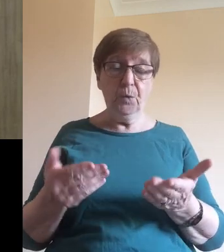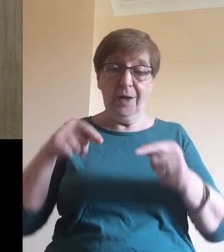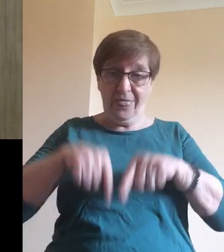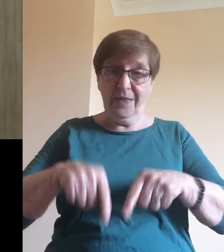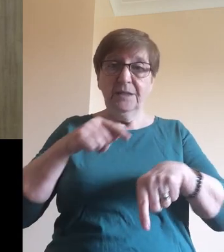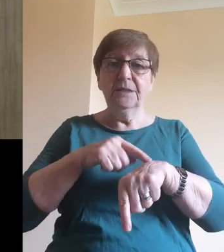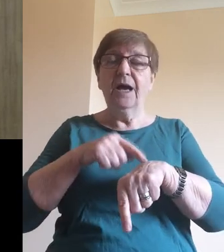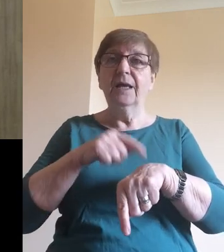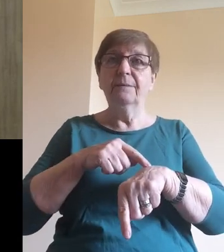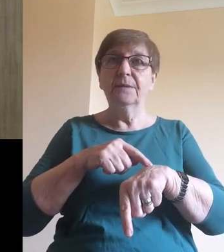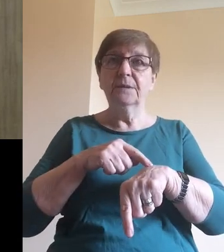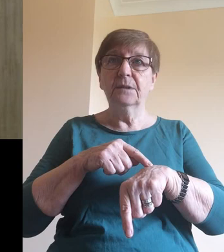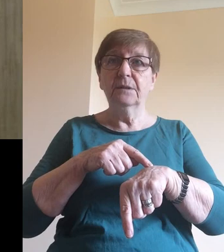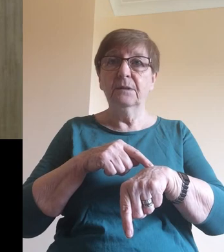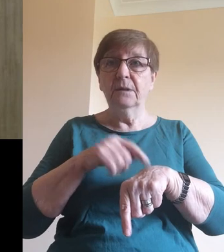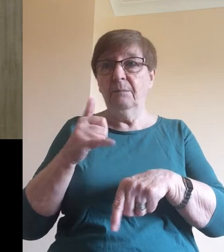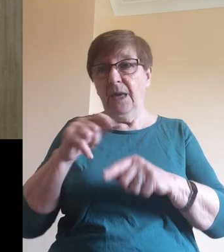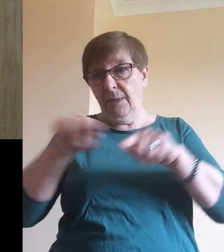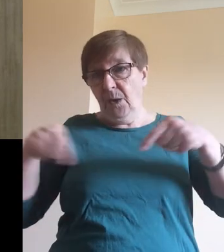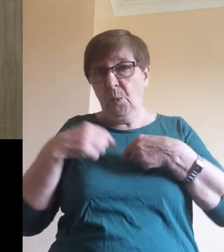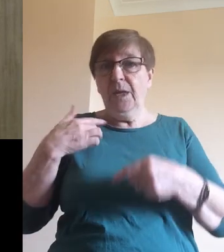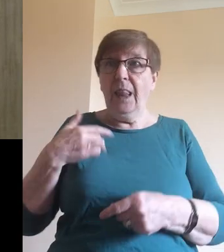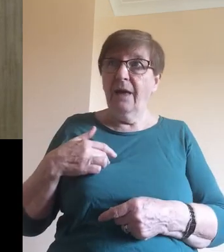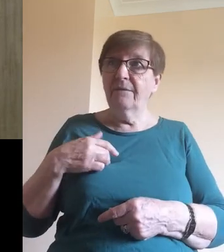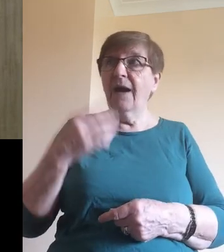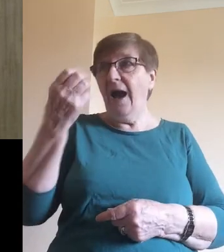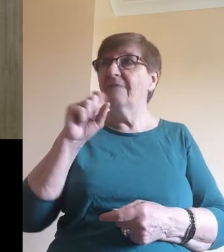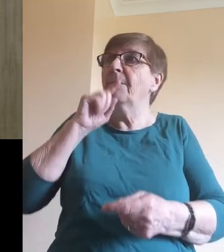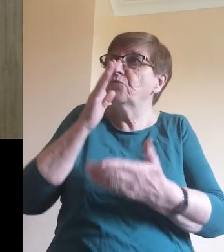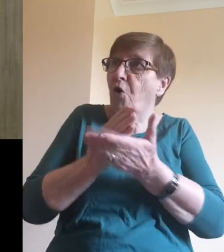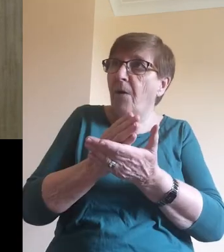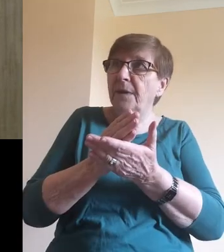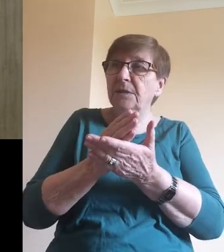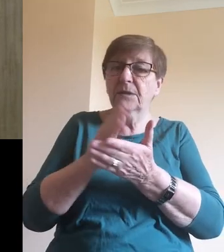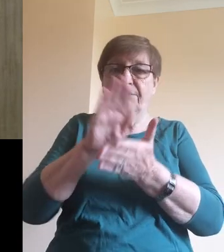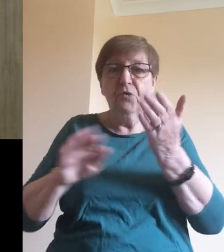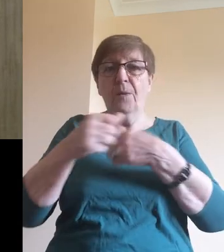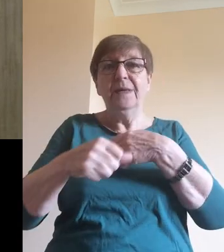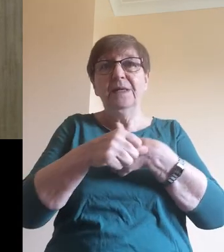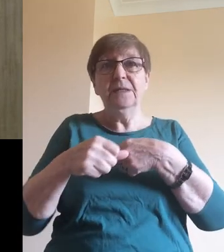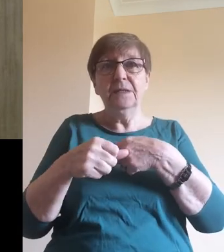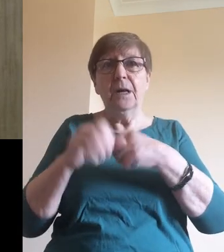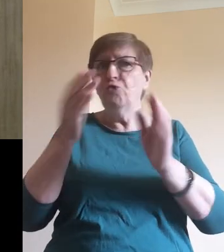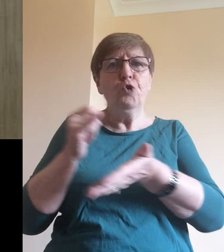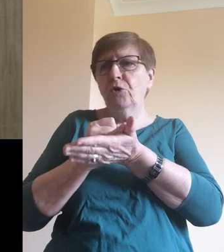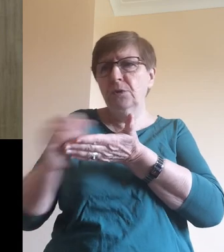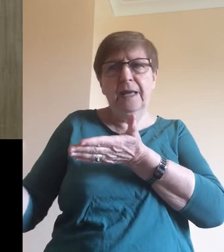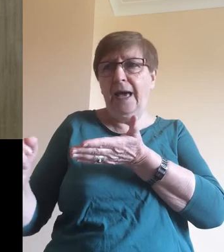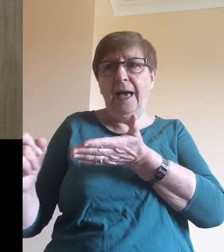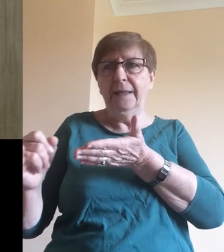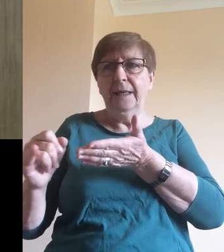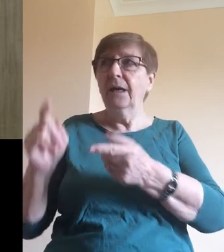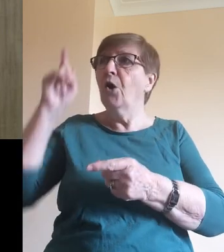times, even though we live with the promise of Easter, and without denying any of the gospel promises